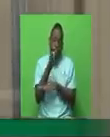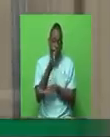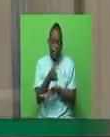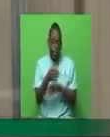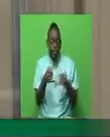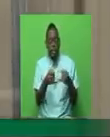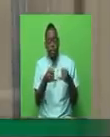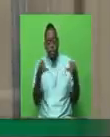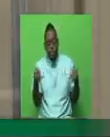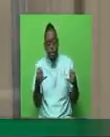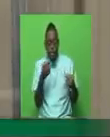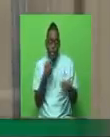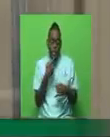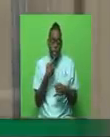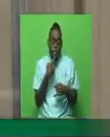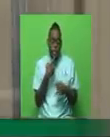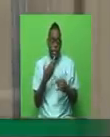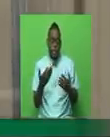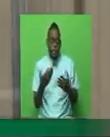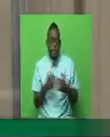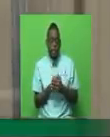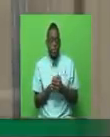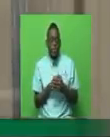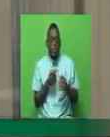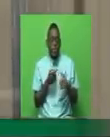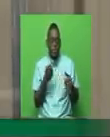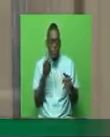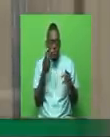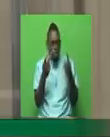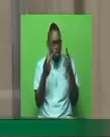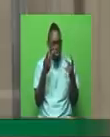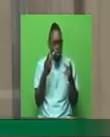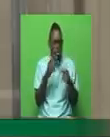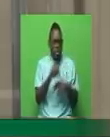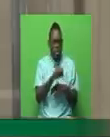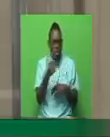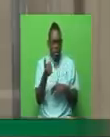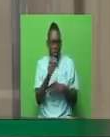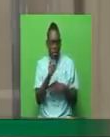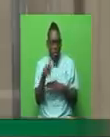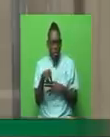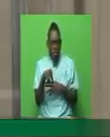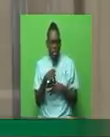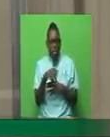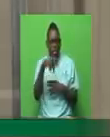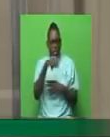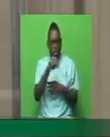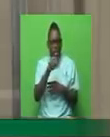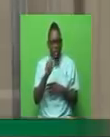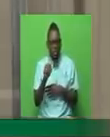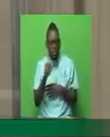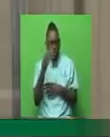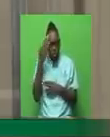could tell from his colleagues, his own colleagues, that they were not sure that this was a policy position that he